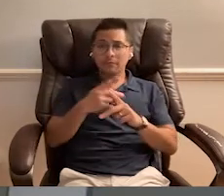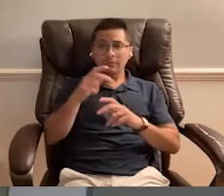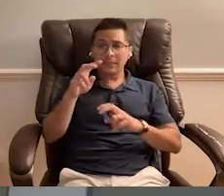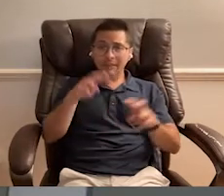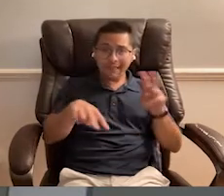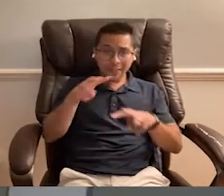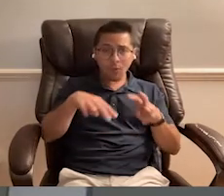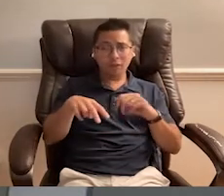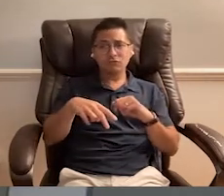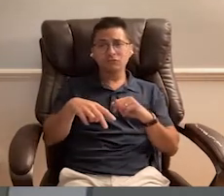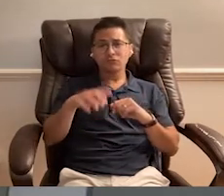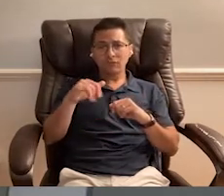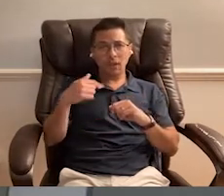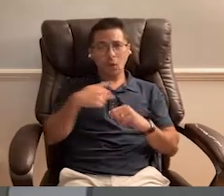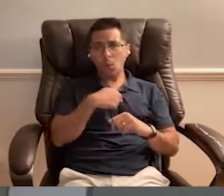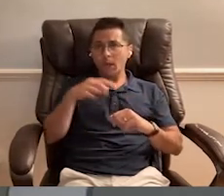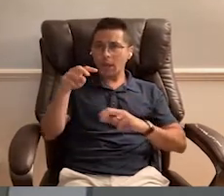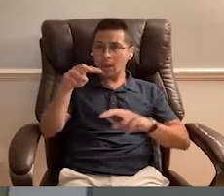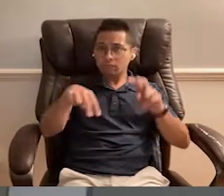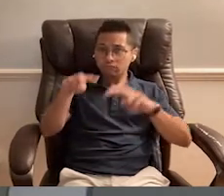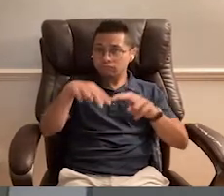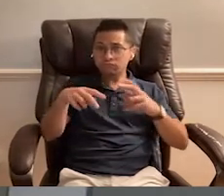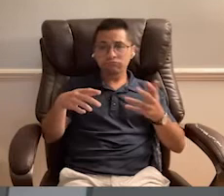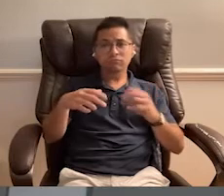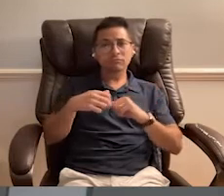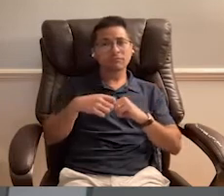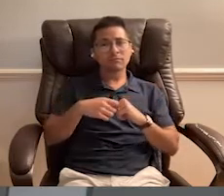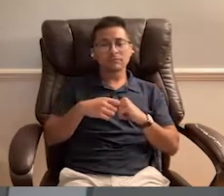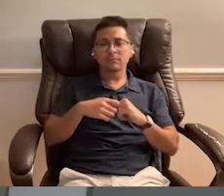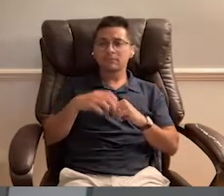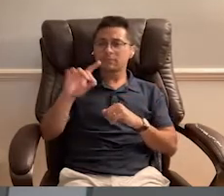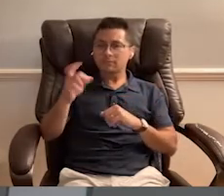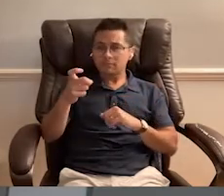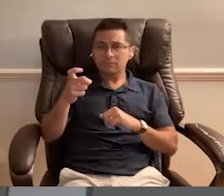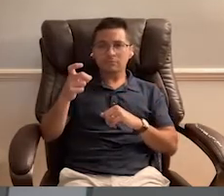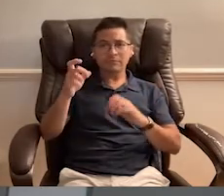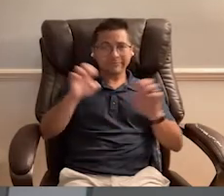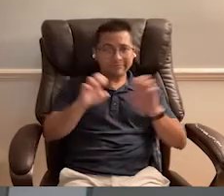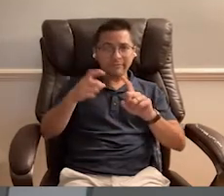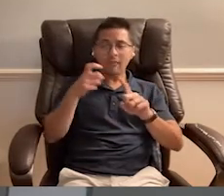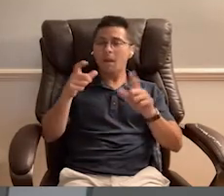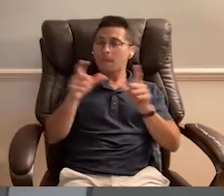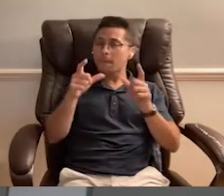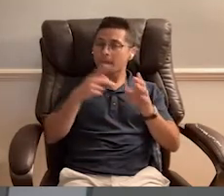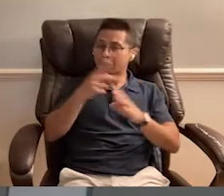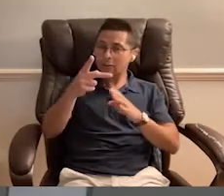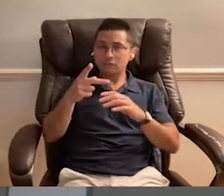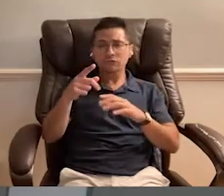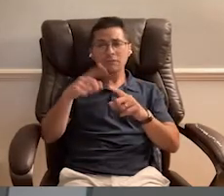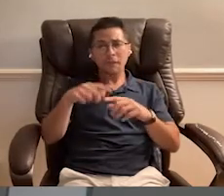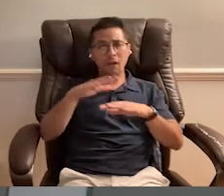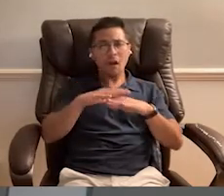talk about that. So other types of evaluations that we will look at are